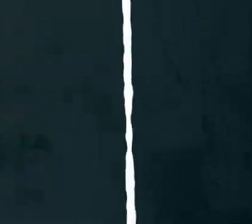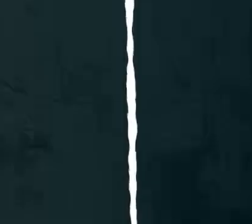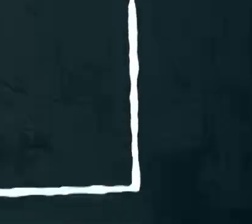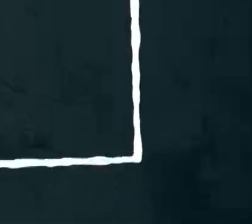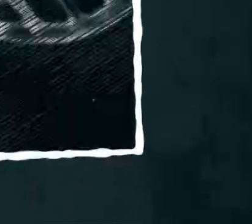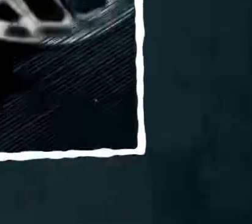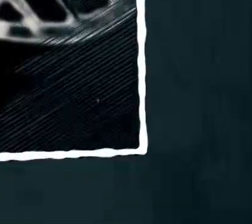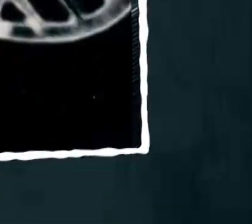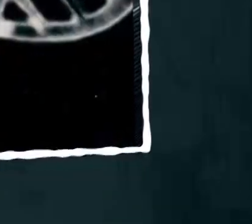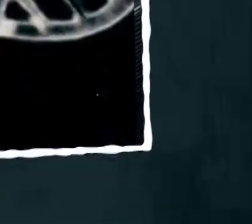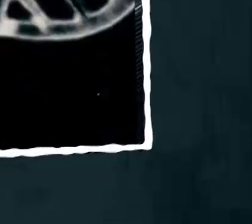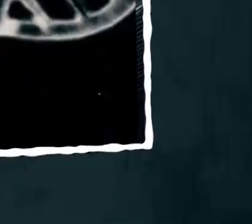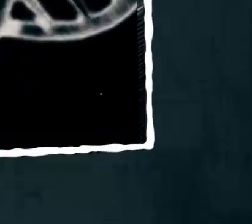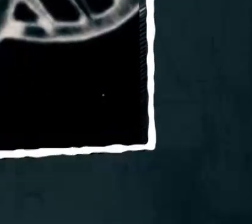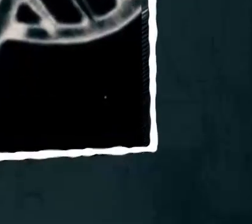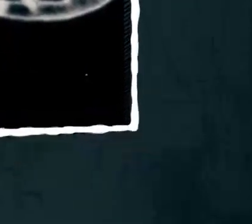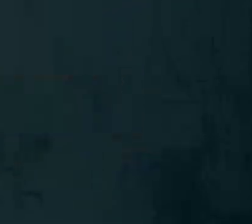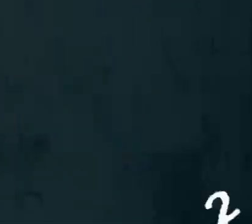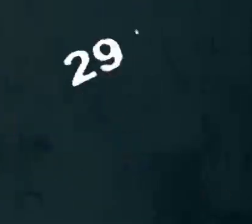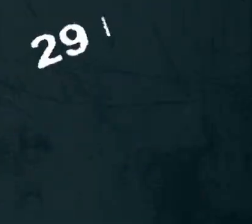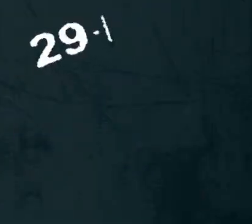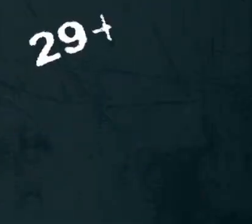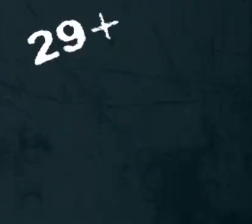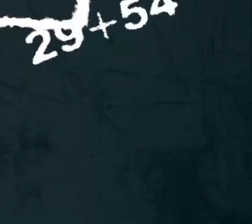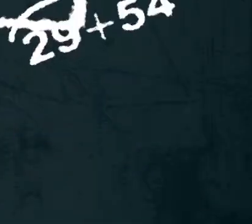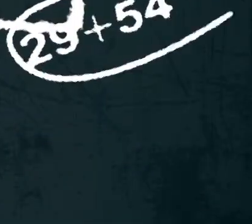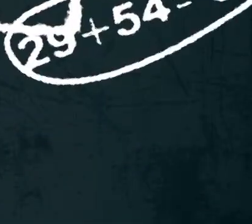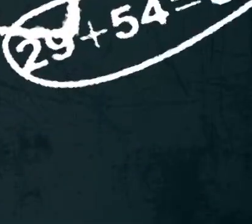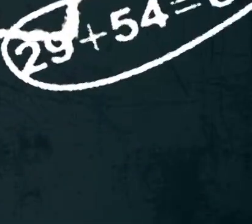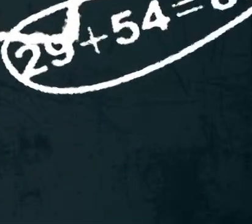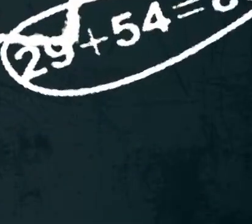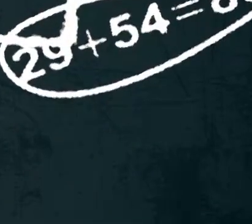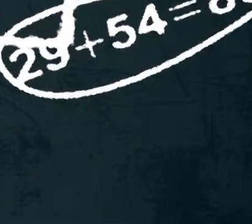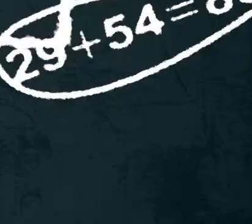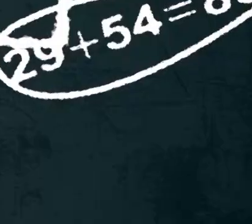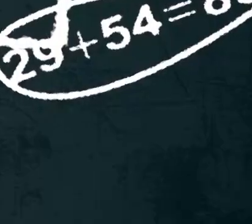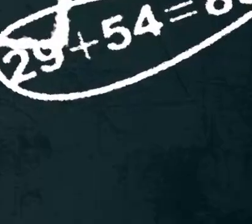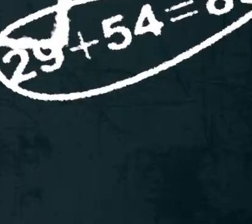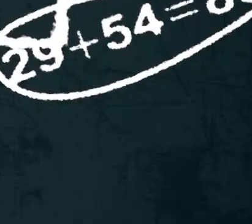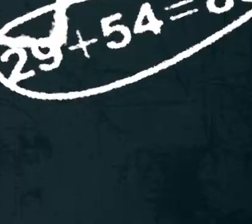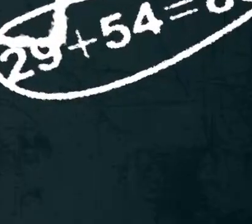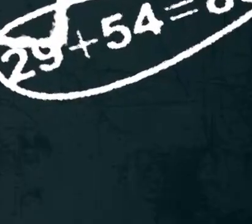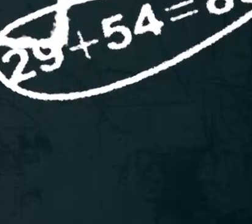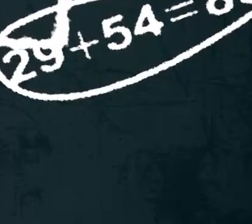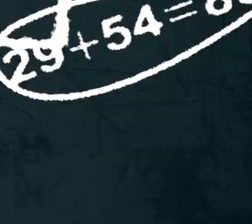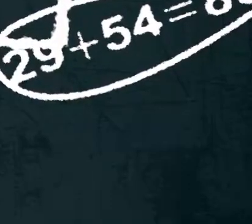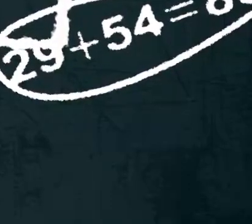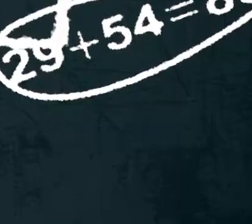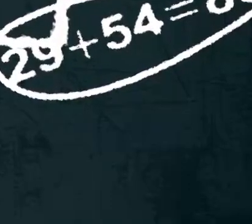Welcome to Study Time, a televised home learning program produced by Rwanda Basic Education